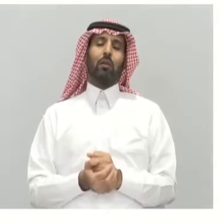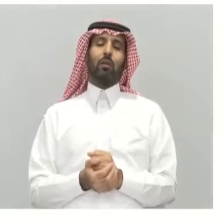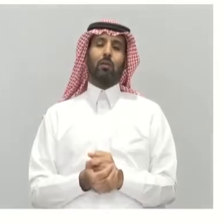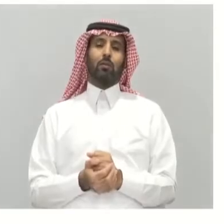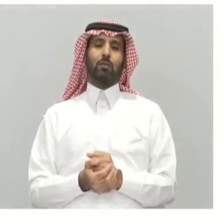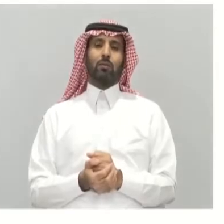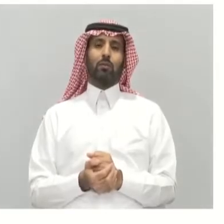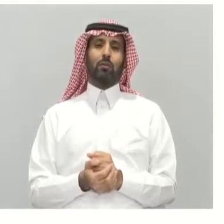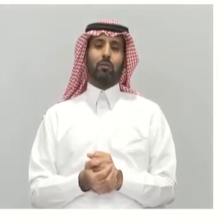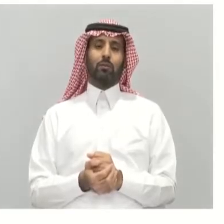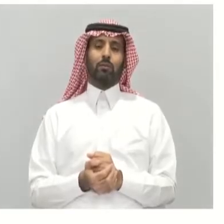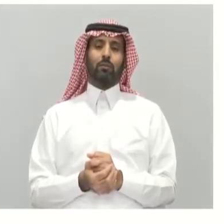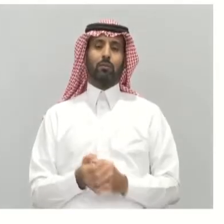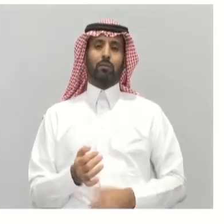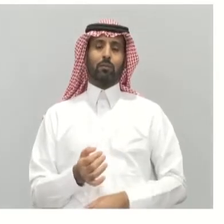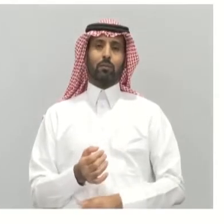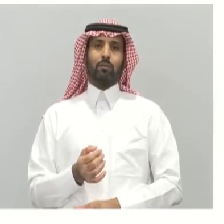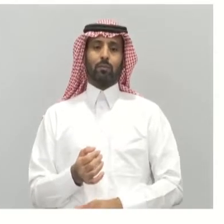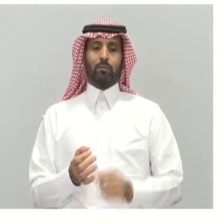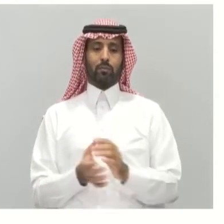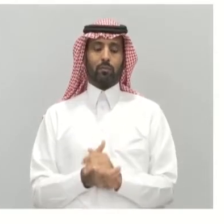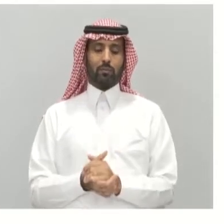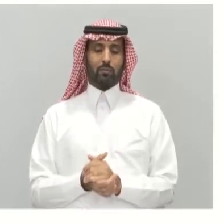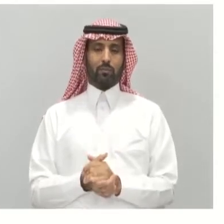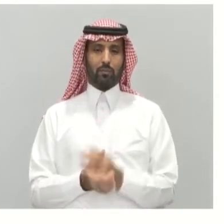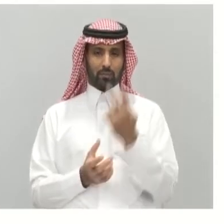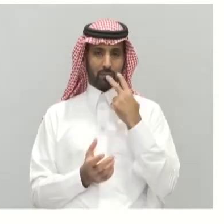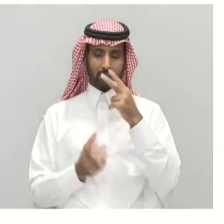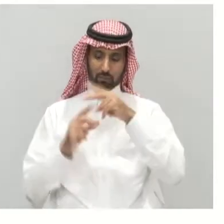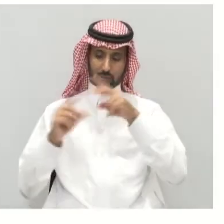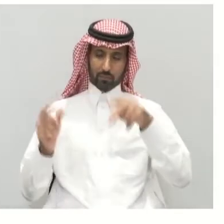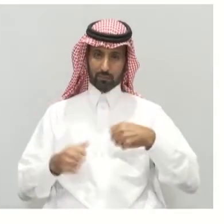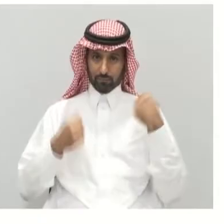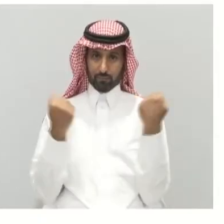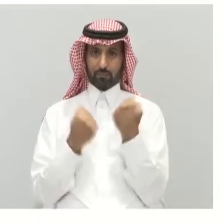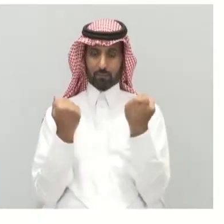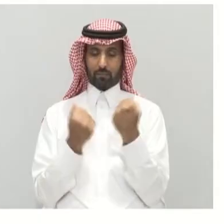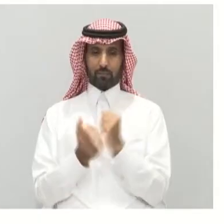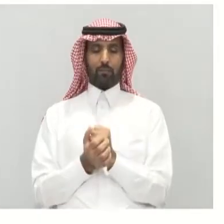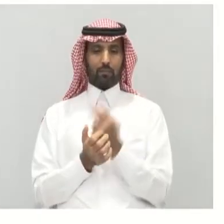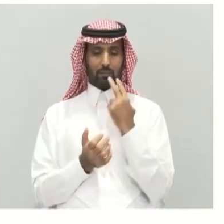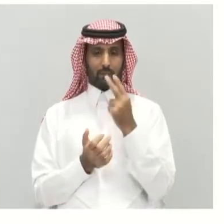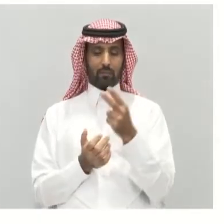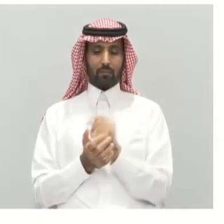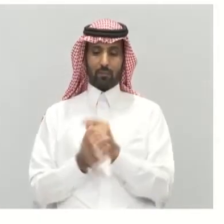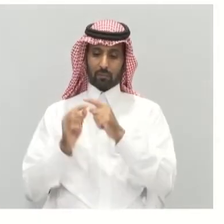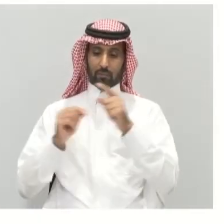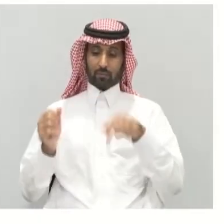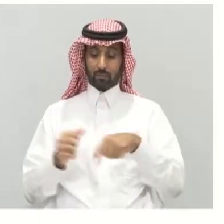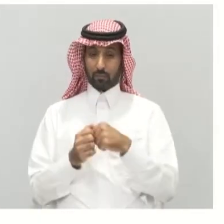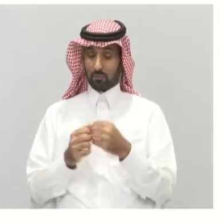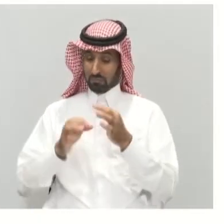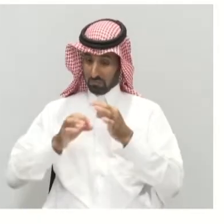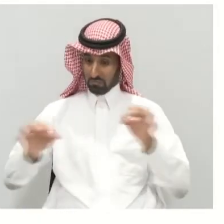about future, okay? Now let's see this exercise, okay? We have part A, complete